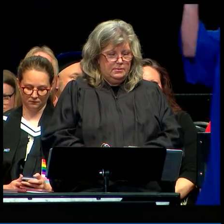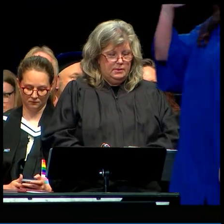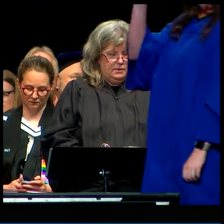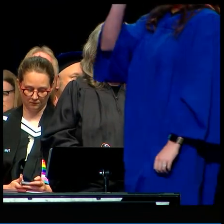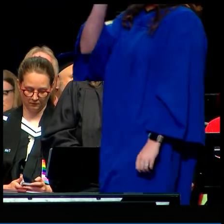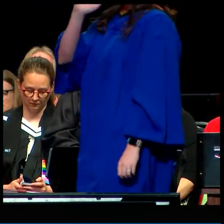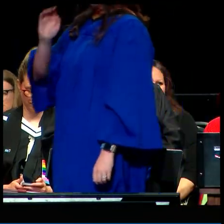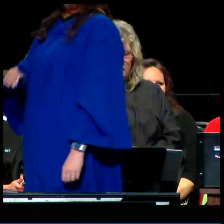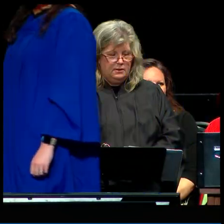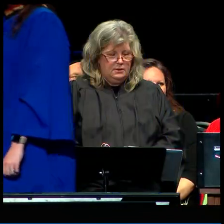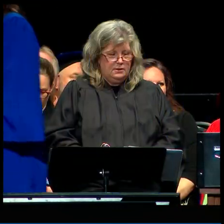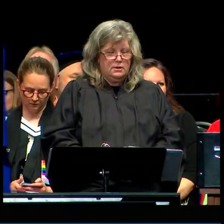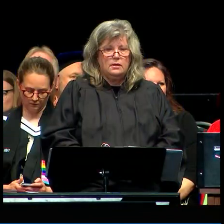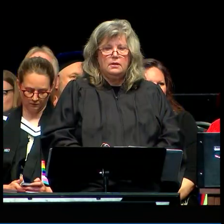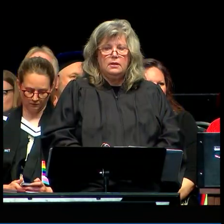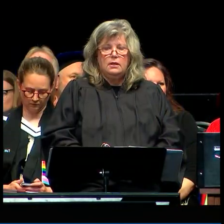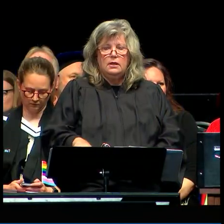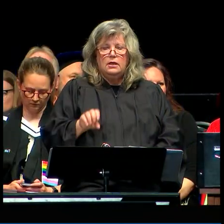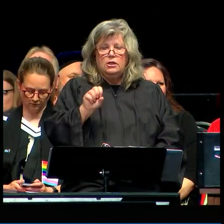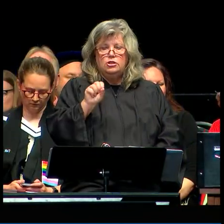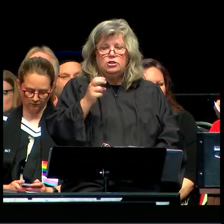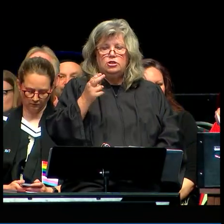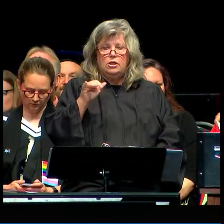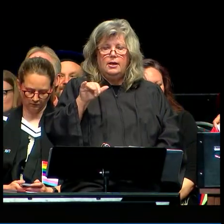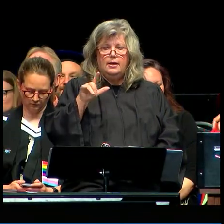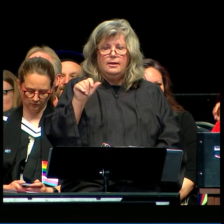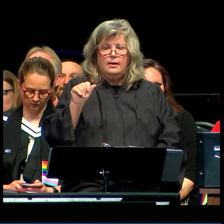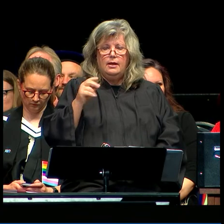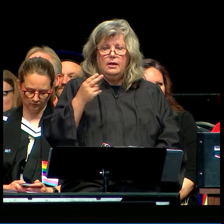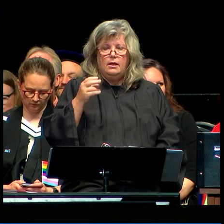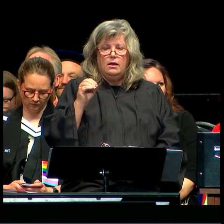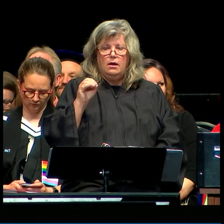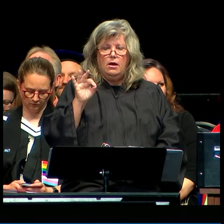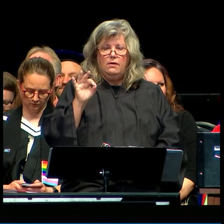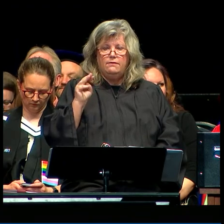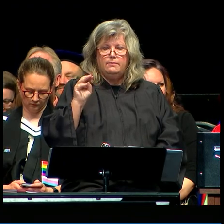Shaila Hoffman, with distinction.